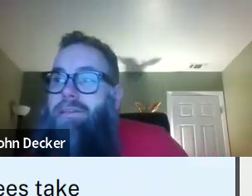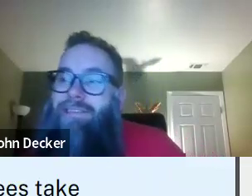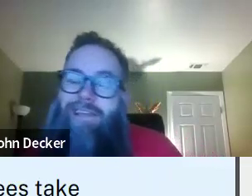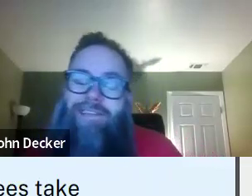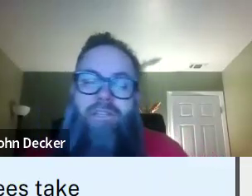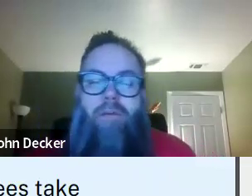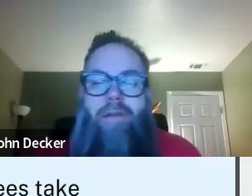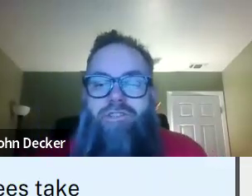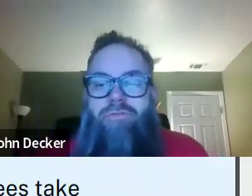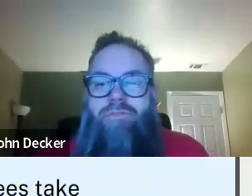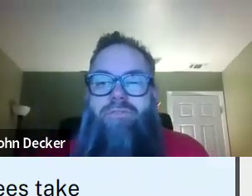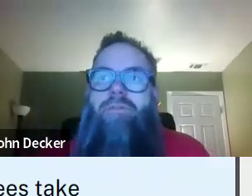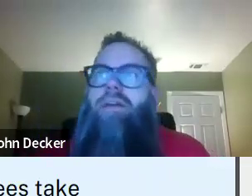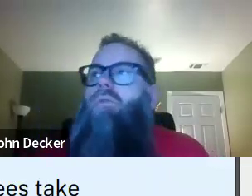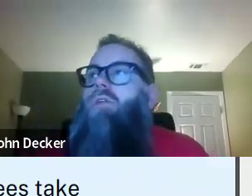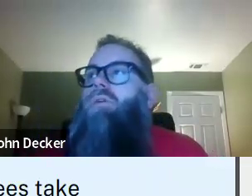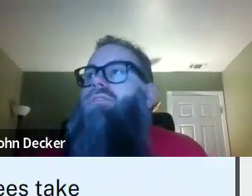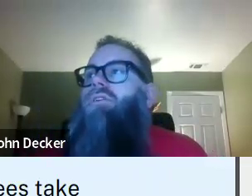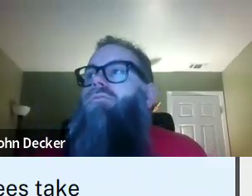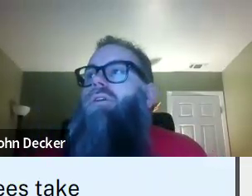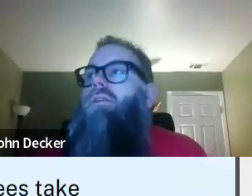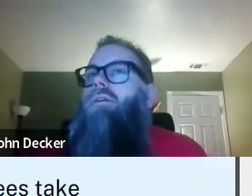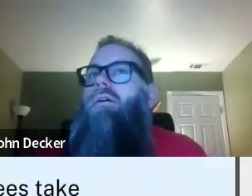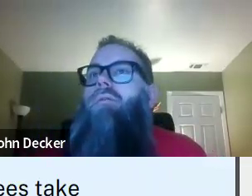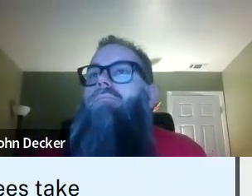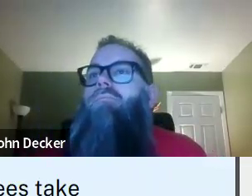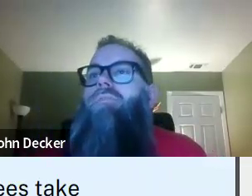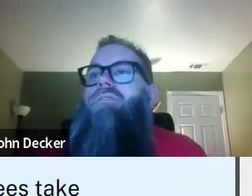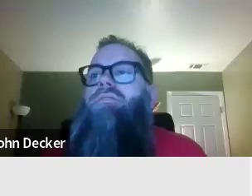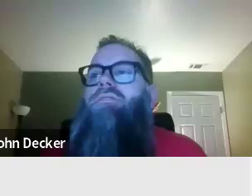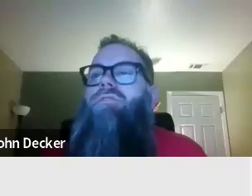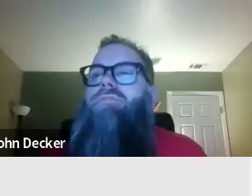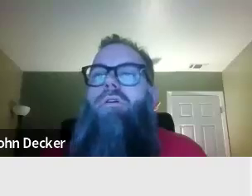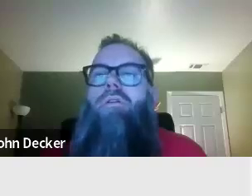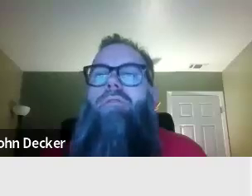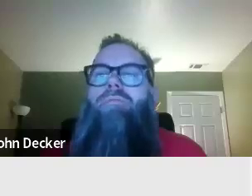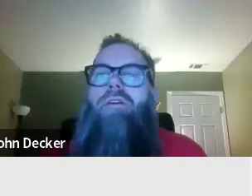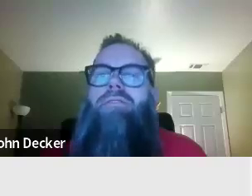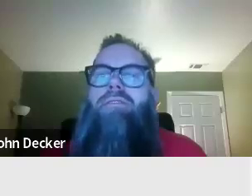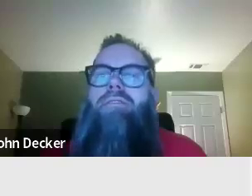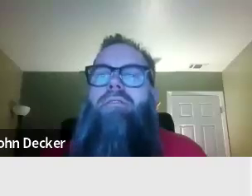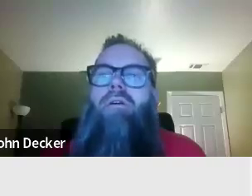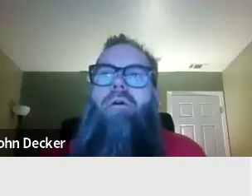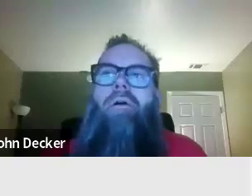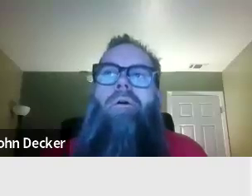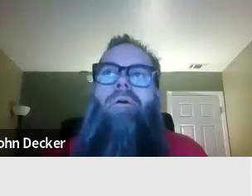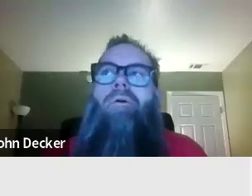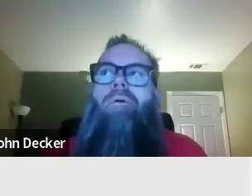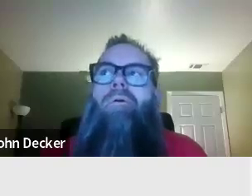is signed into law by June. So we've got quite a ways to go, but this is the first part of the process.